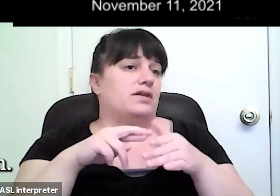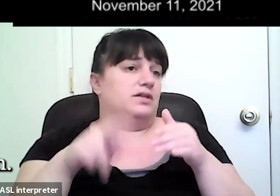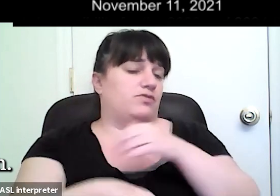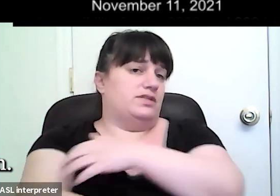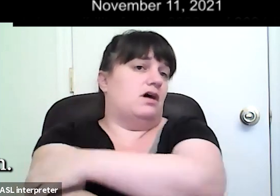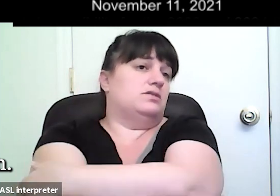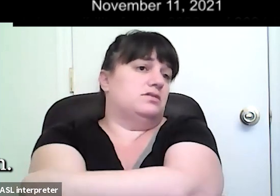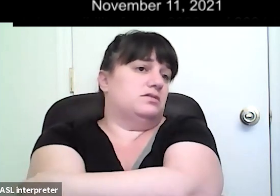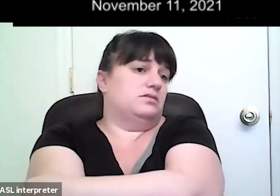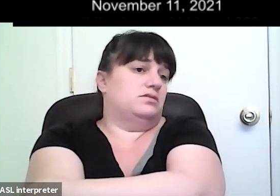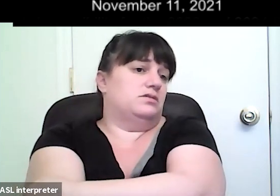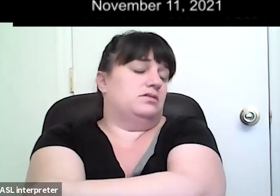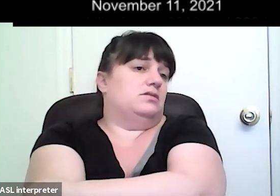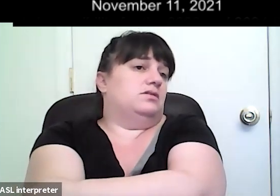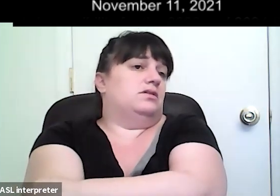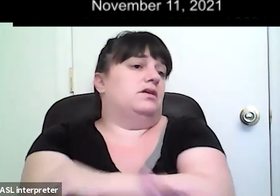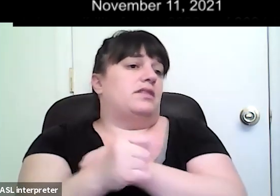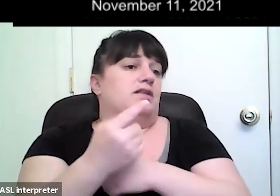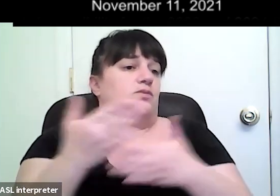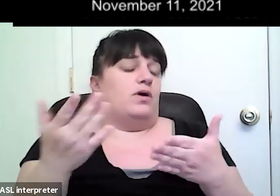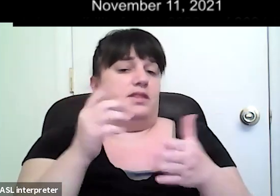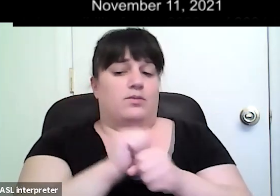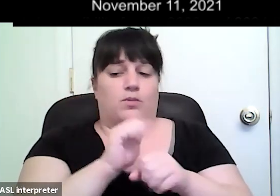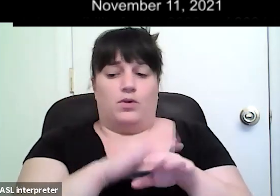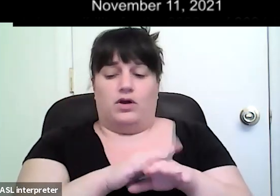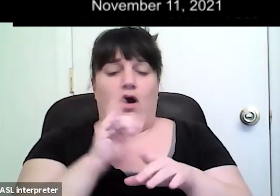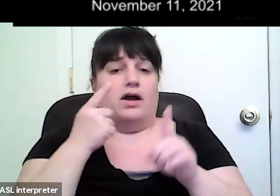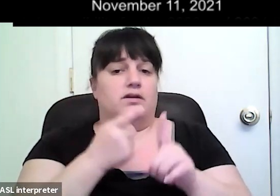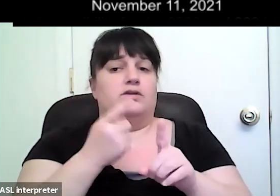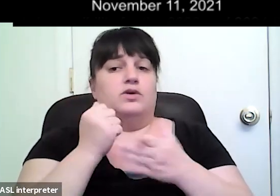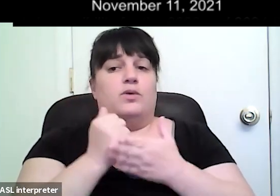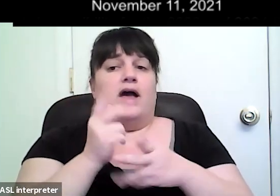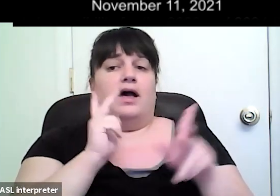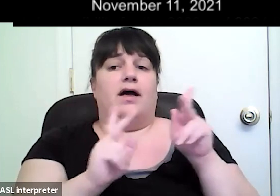that's one of the things we're working on. And the idea is that we would help individuals